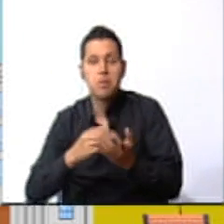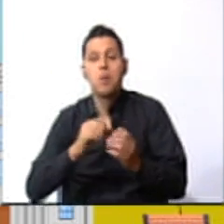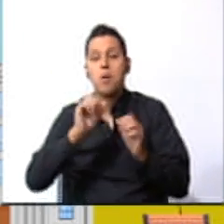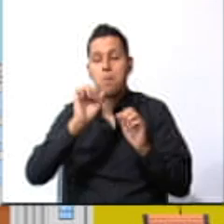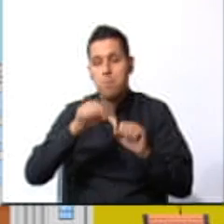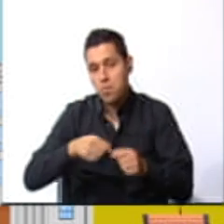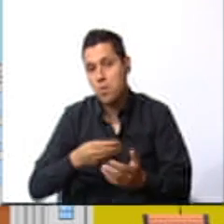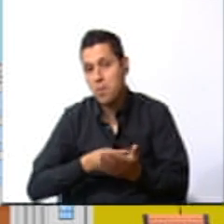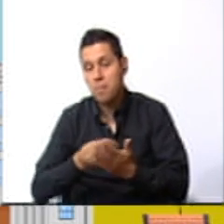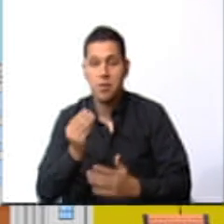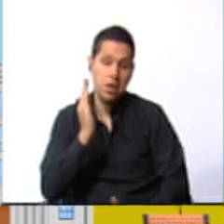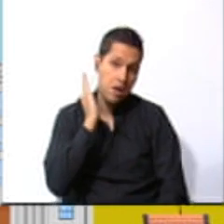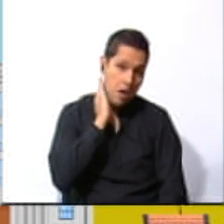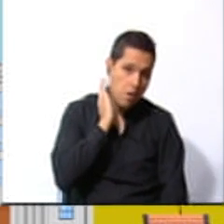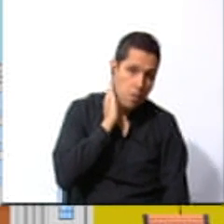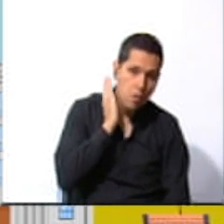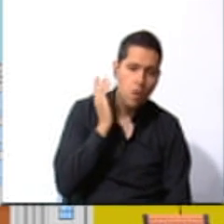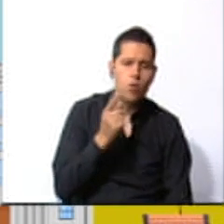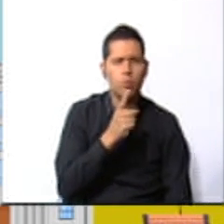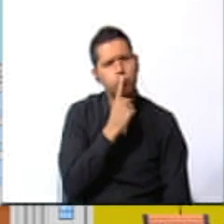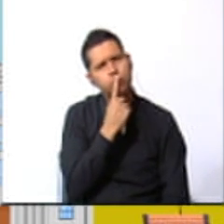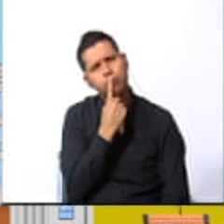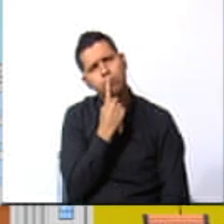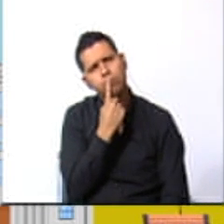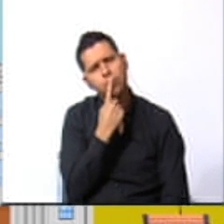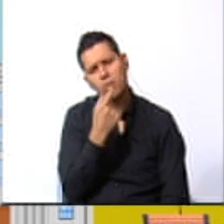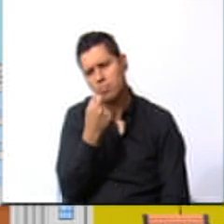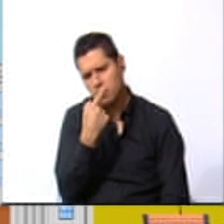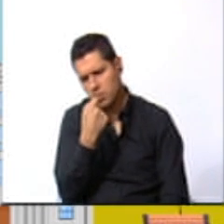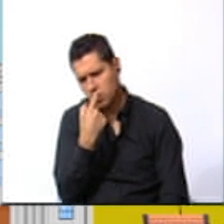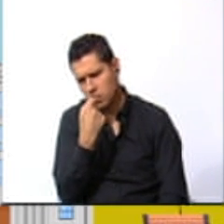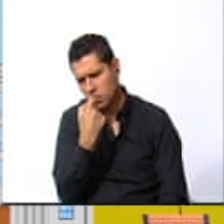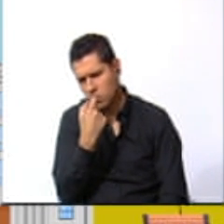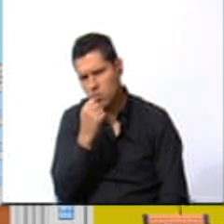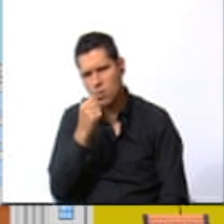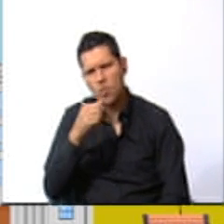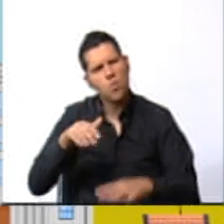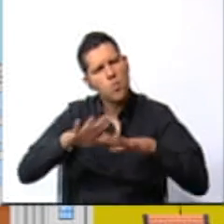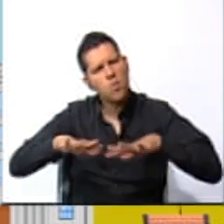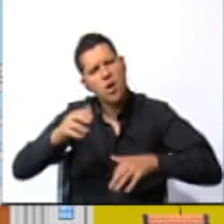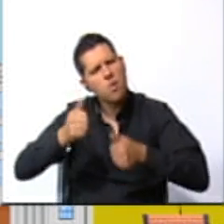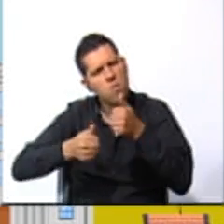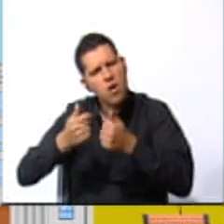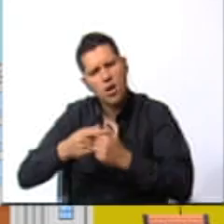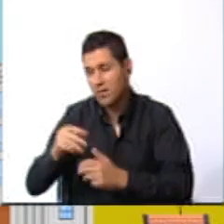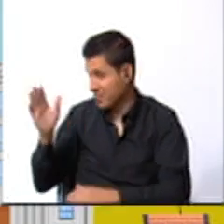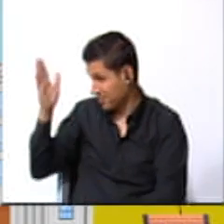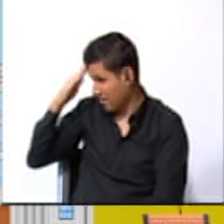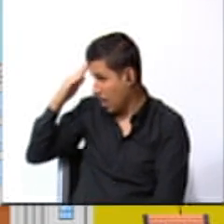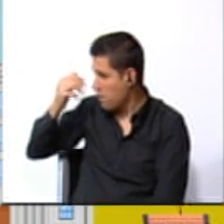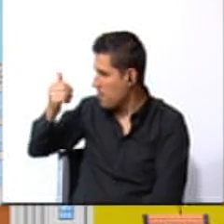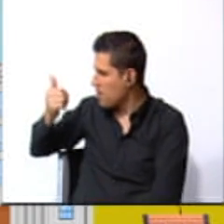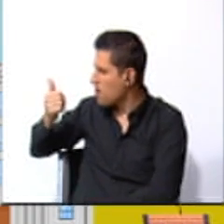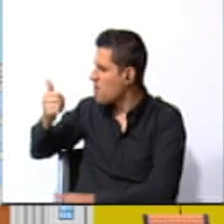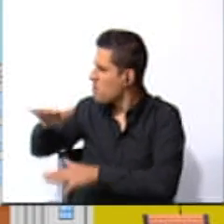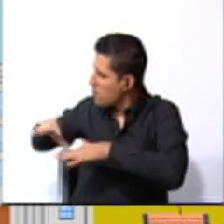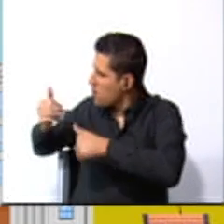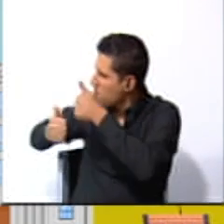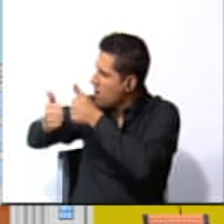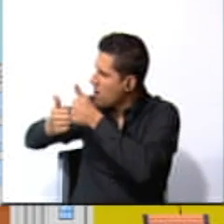Do you know what's the place, the Jack's place? Yes, the